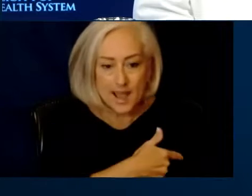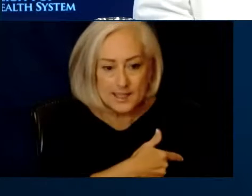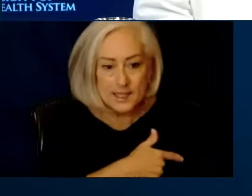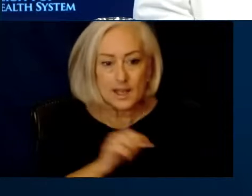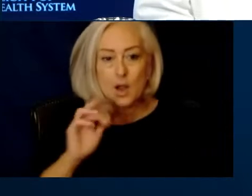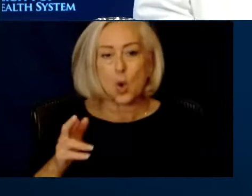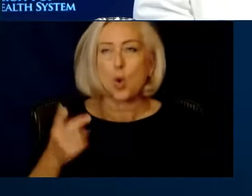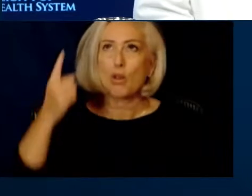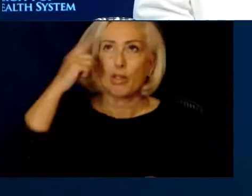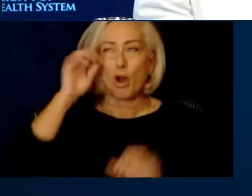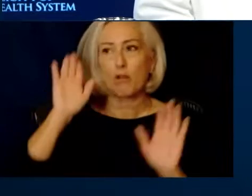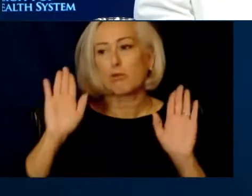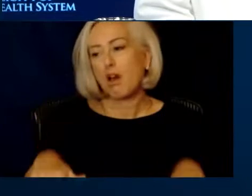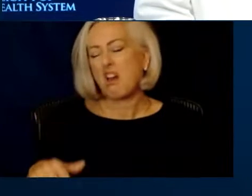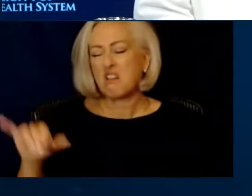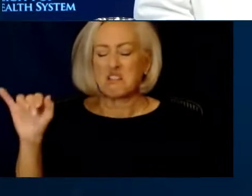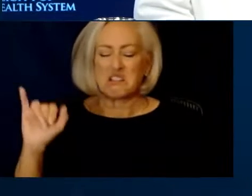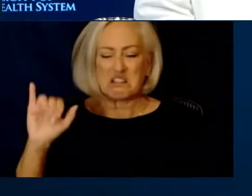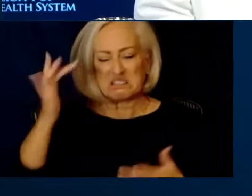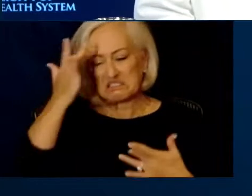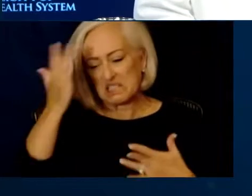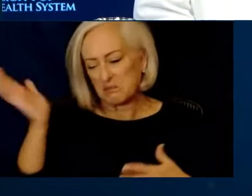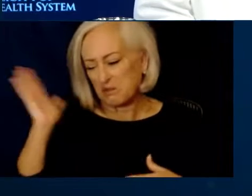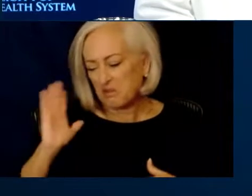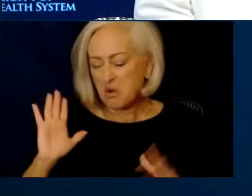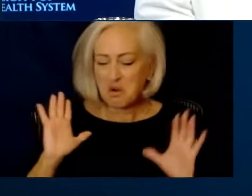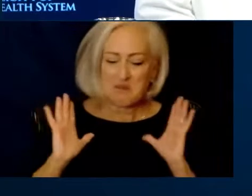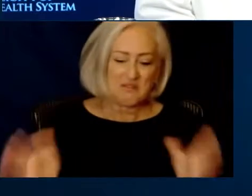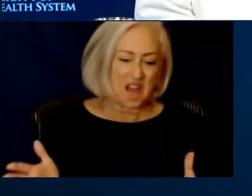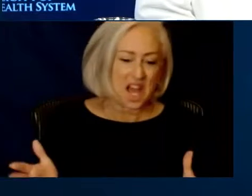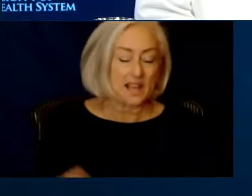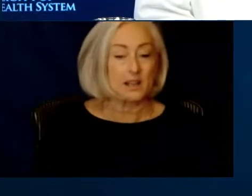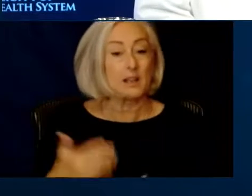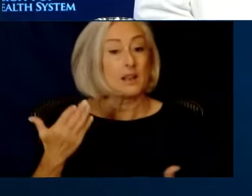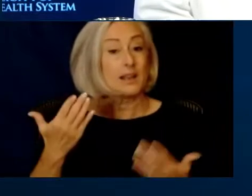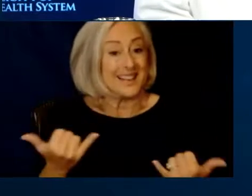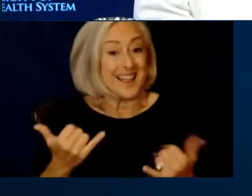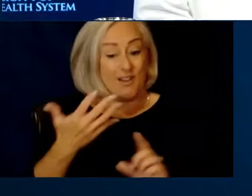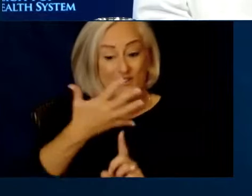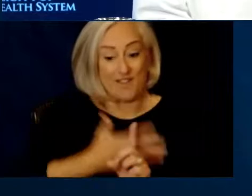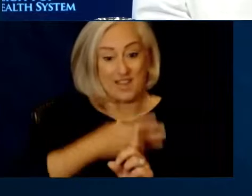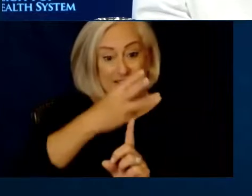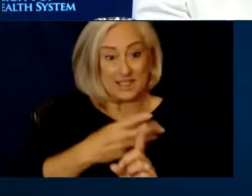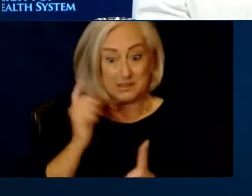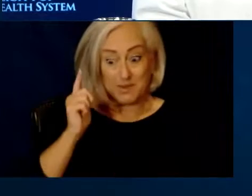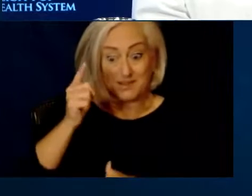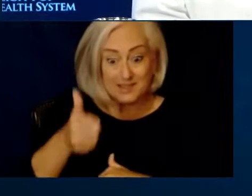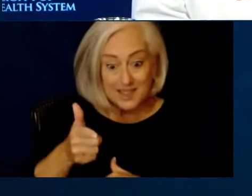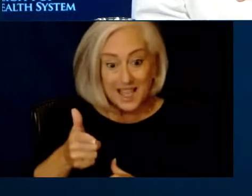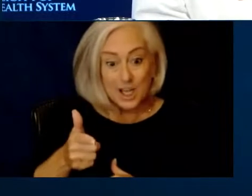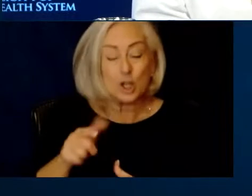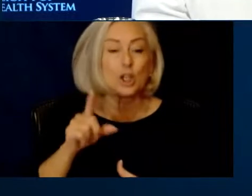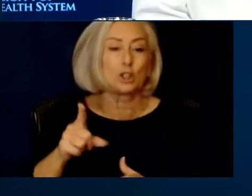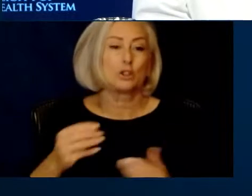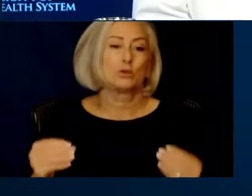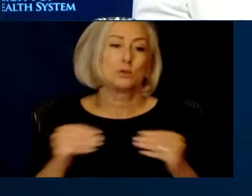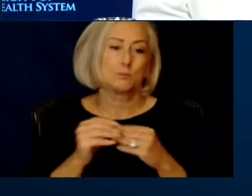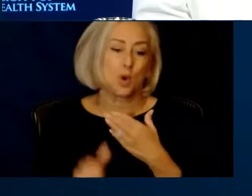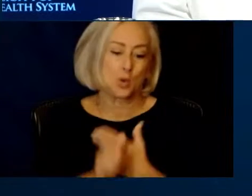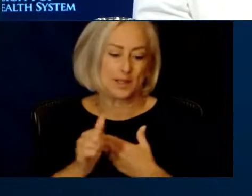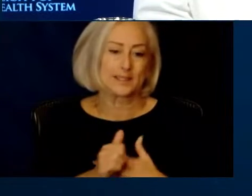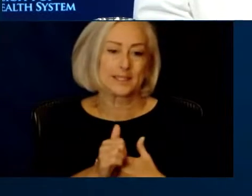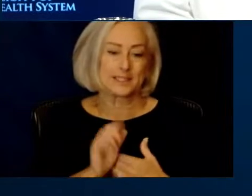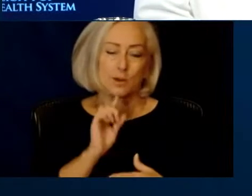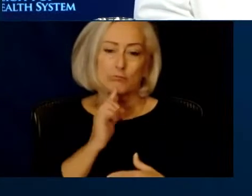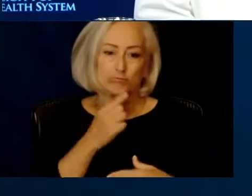prior infection and it's been 4 or 5 months, really you don't have as much protection against, especially with BA5, you're really at risk for more of a severe outcome, especially if you